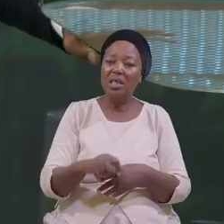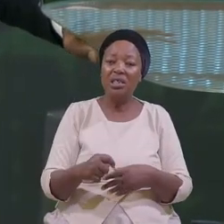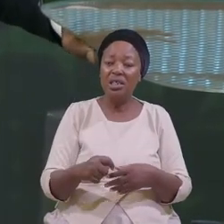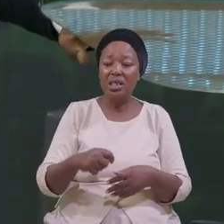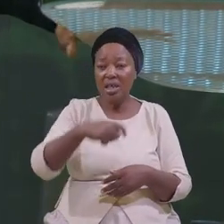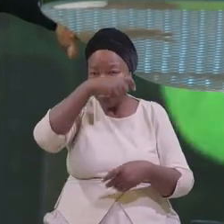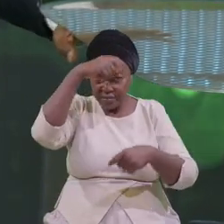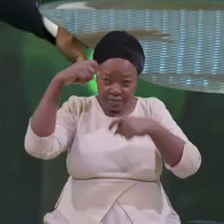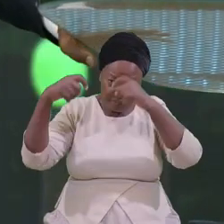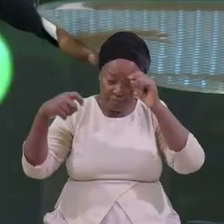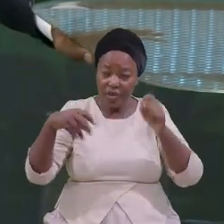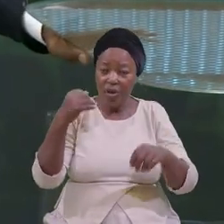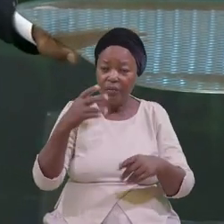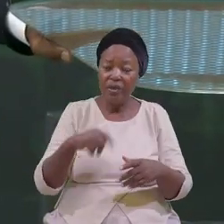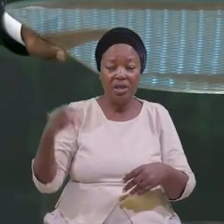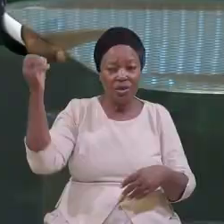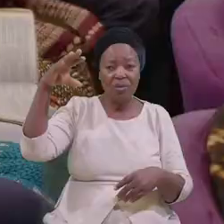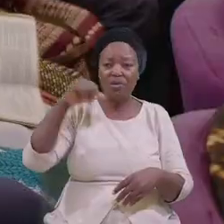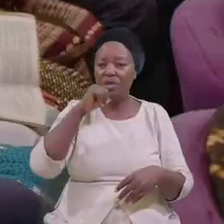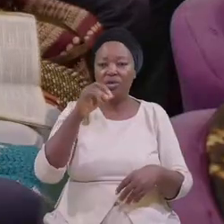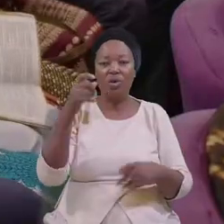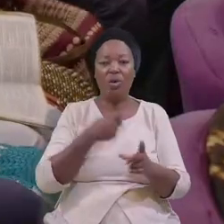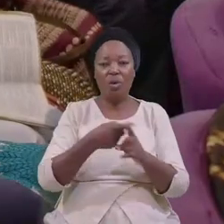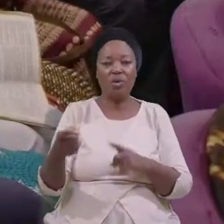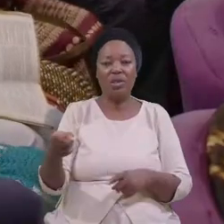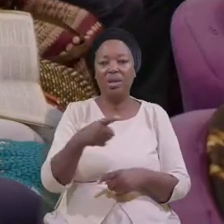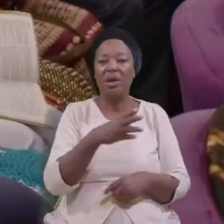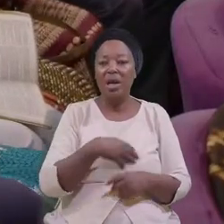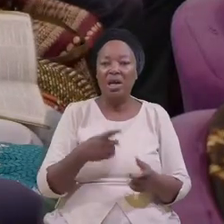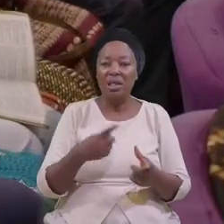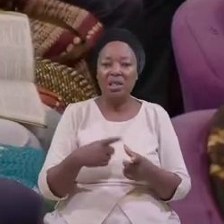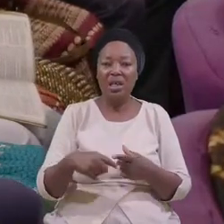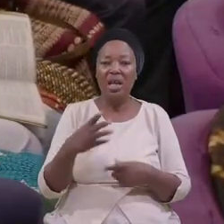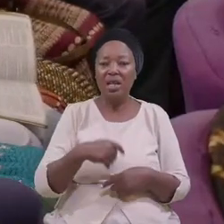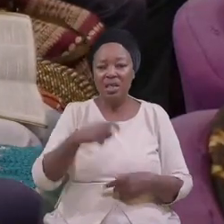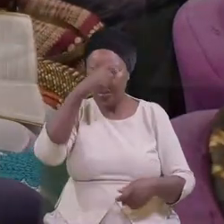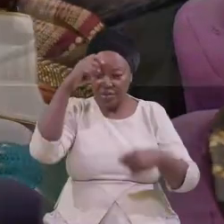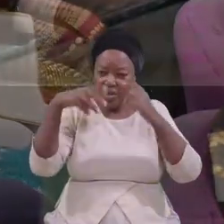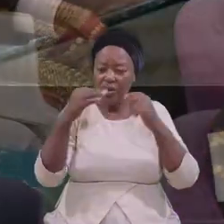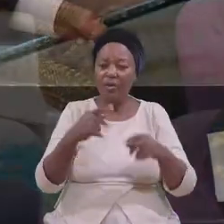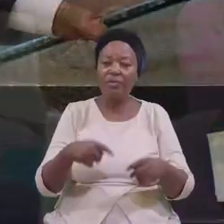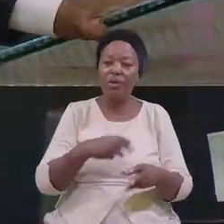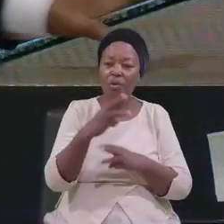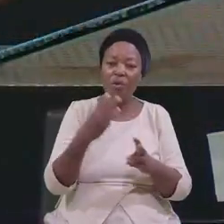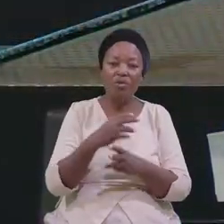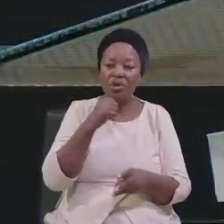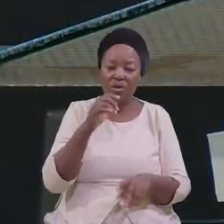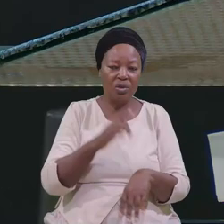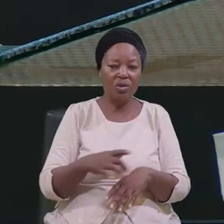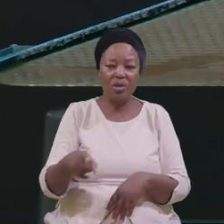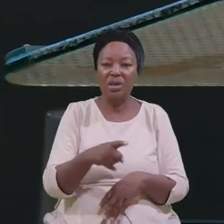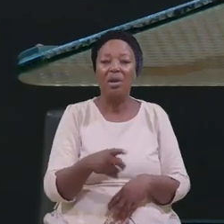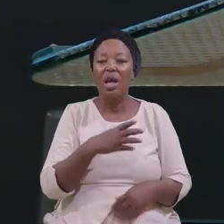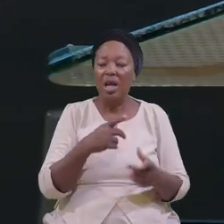sun will not hurt them, and the heat in the world will not hurt you. And then he gave them